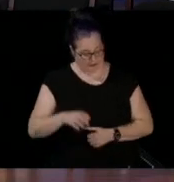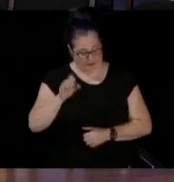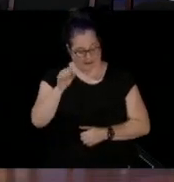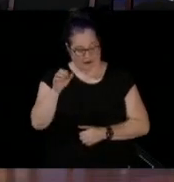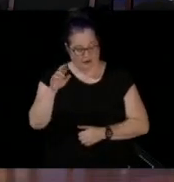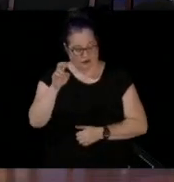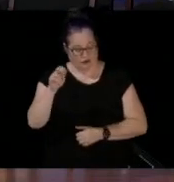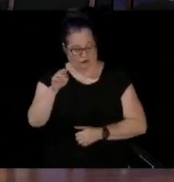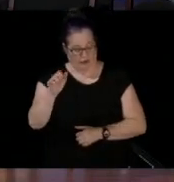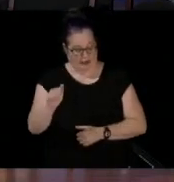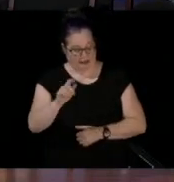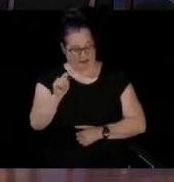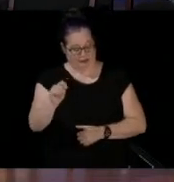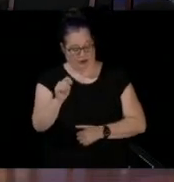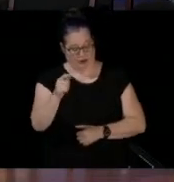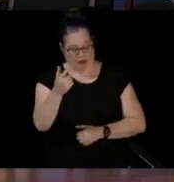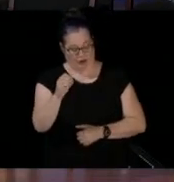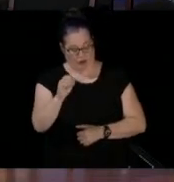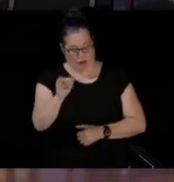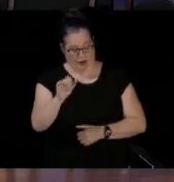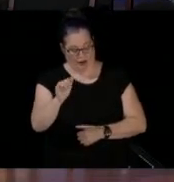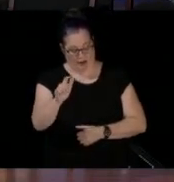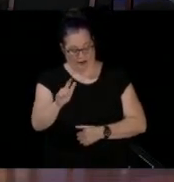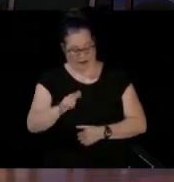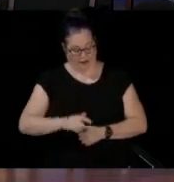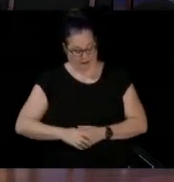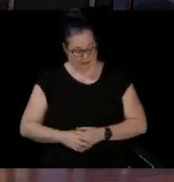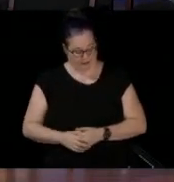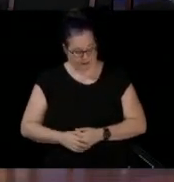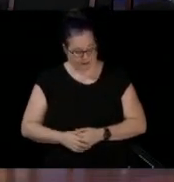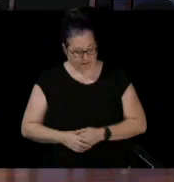Serena Tara Goyle.